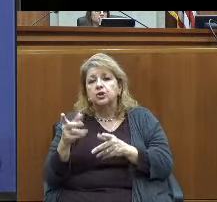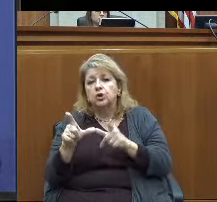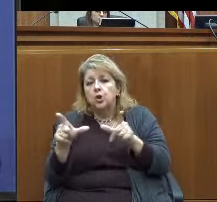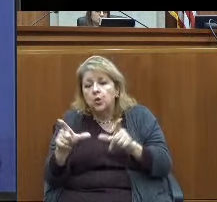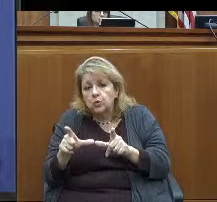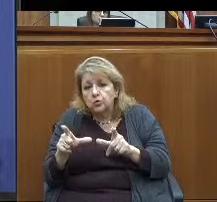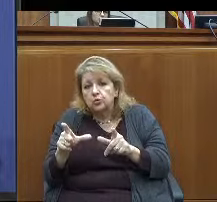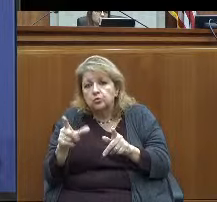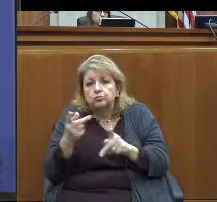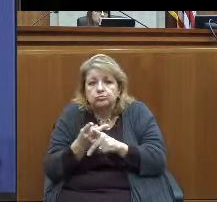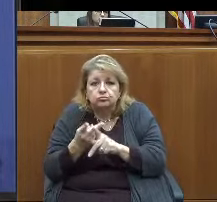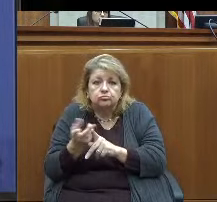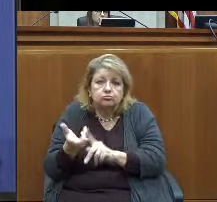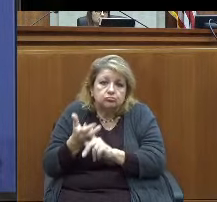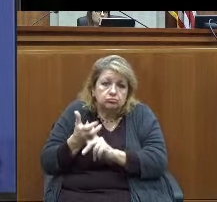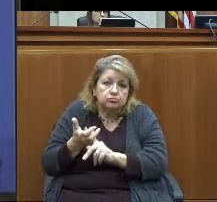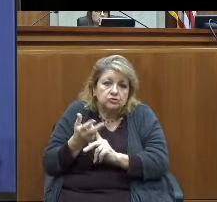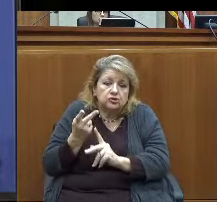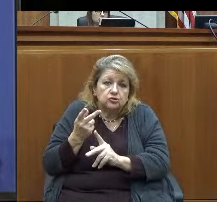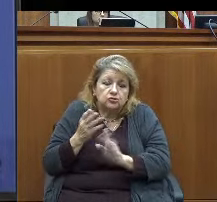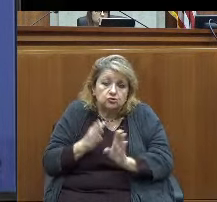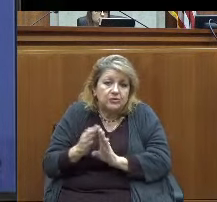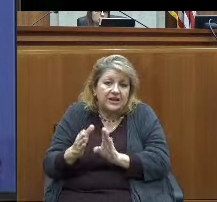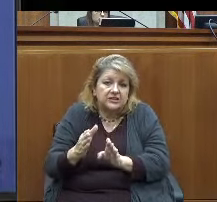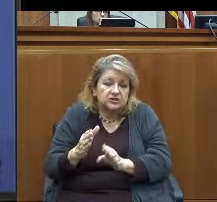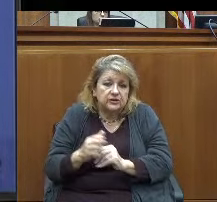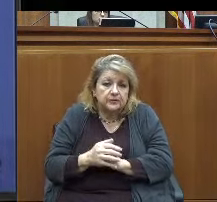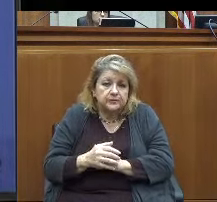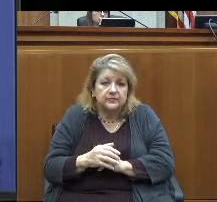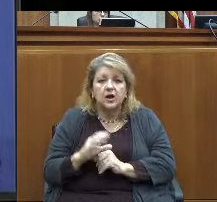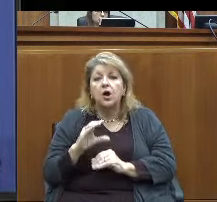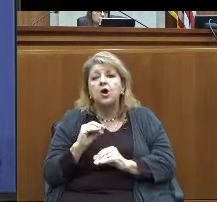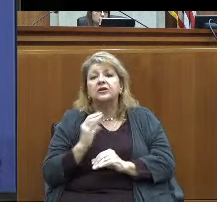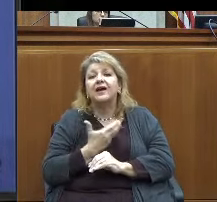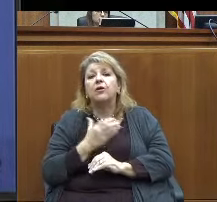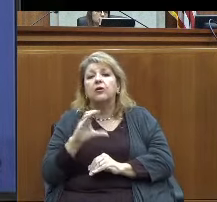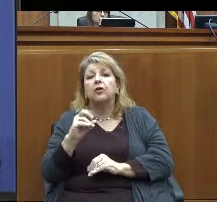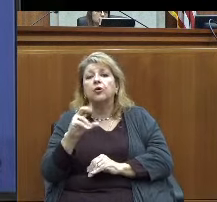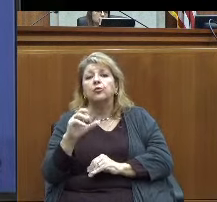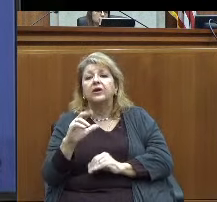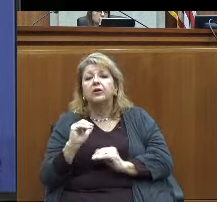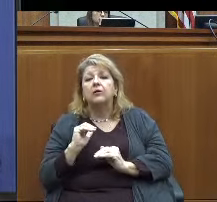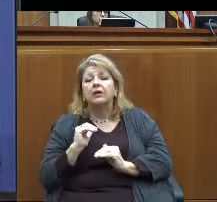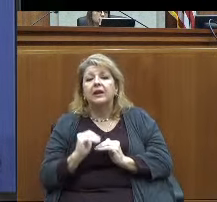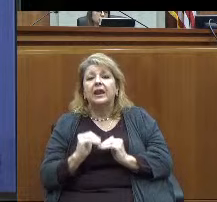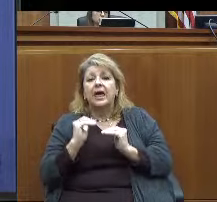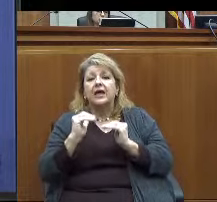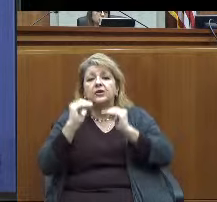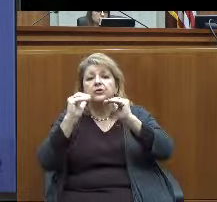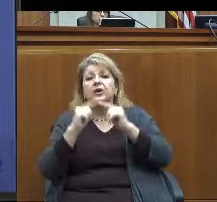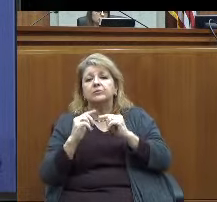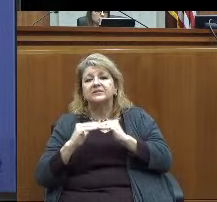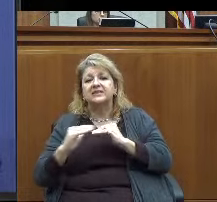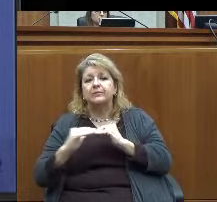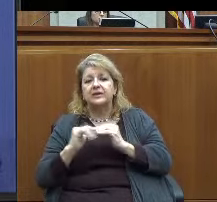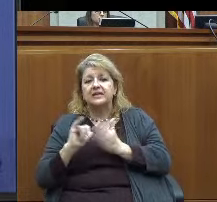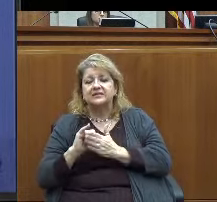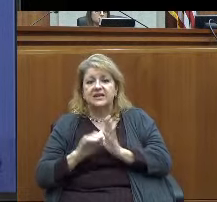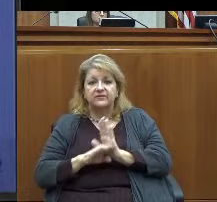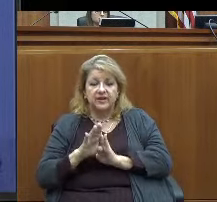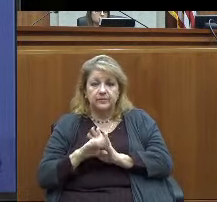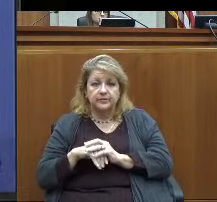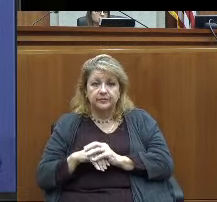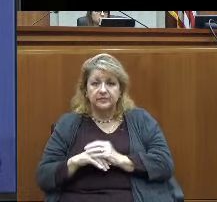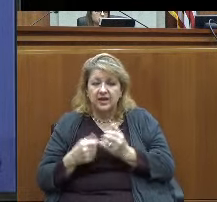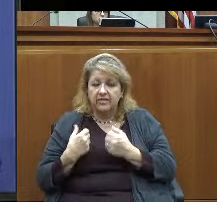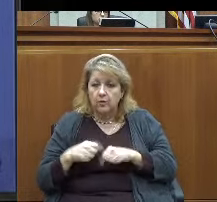their context, and additional roles on our career ladder to help stabilize that development. With efforts focused on